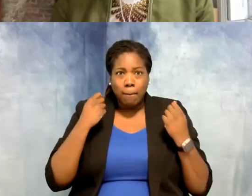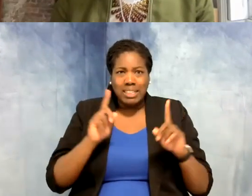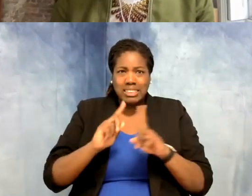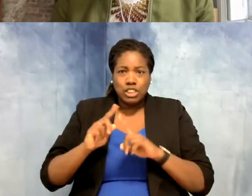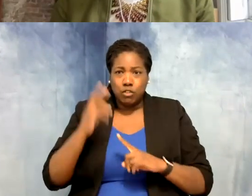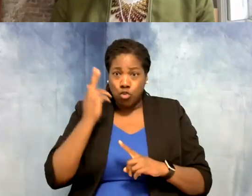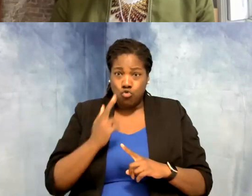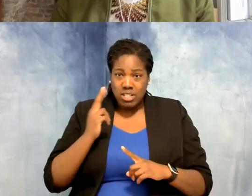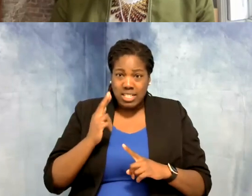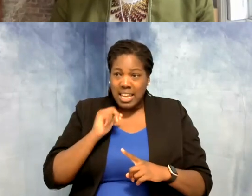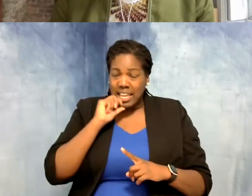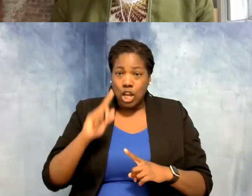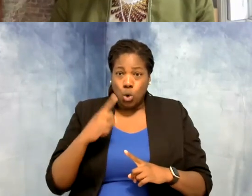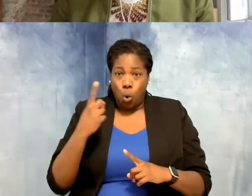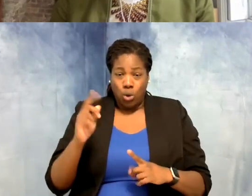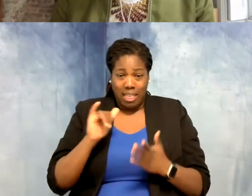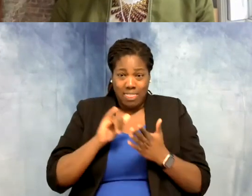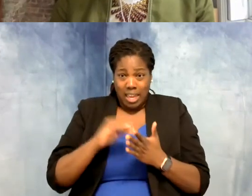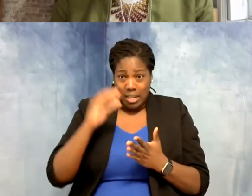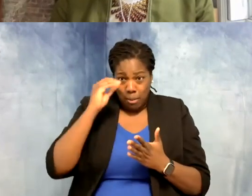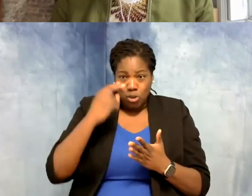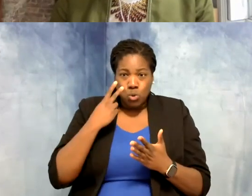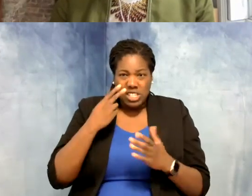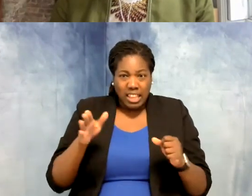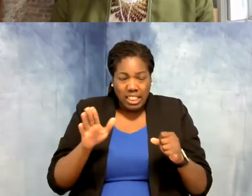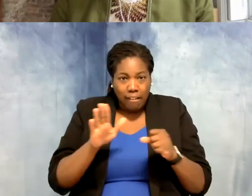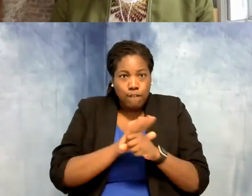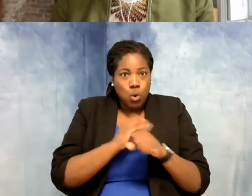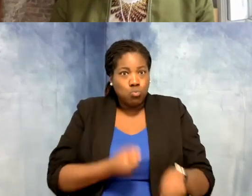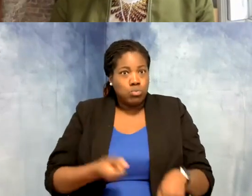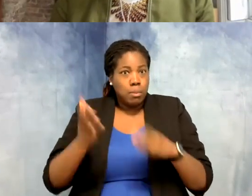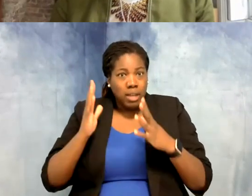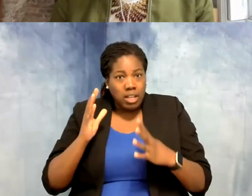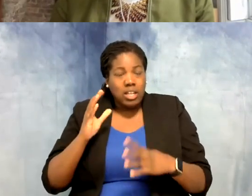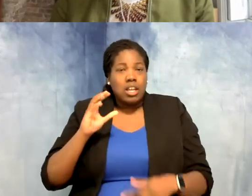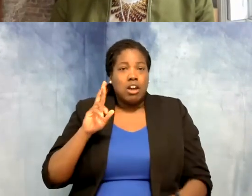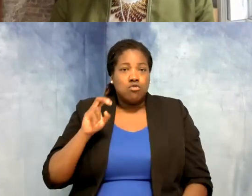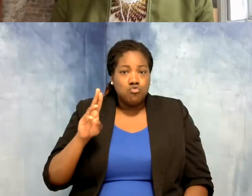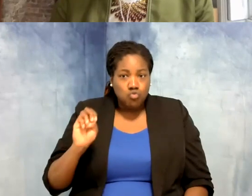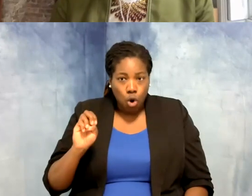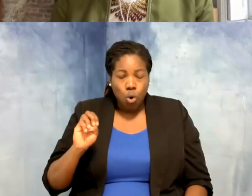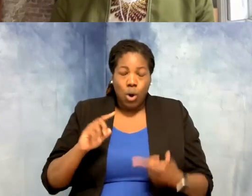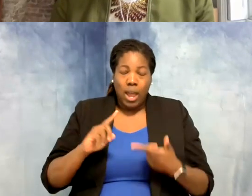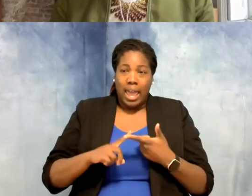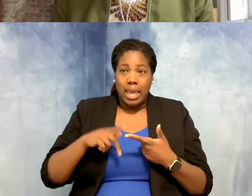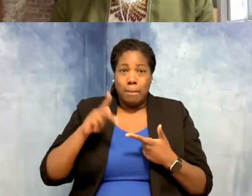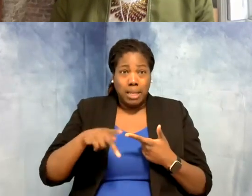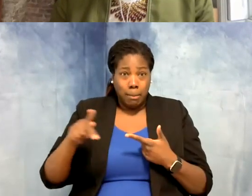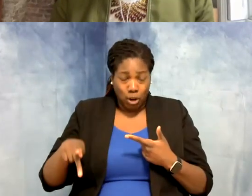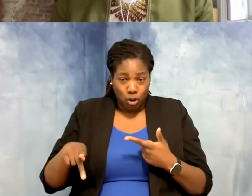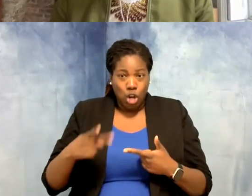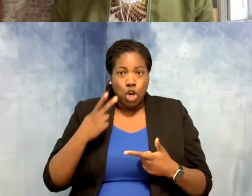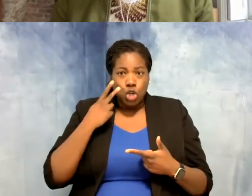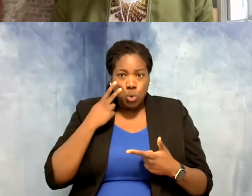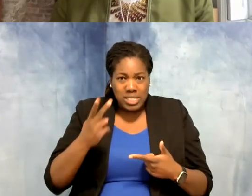not only because in that draft opinion, we see the full dismantling of Roe and Planned Parenthood v. Casey. We see